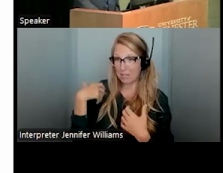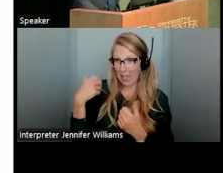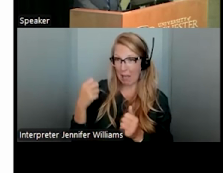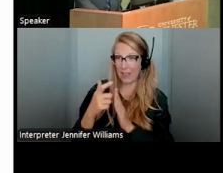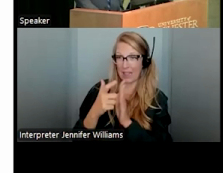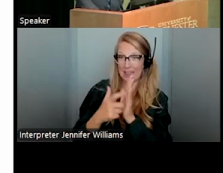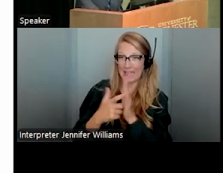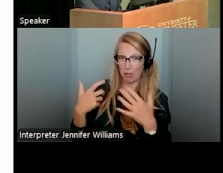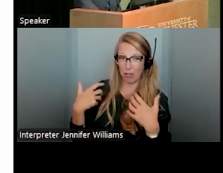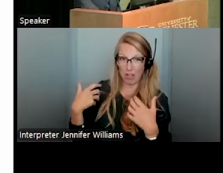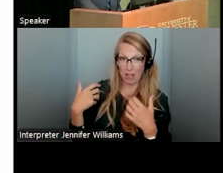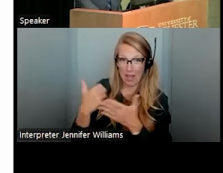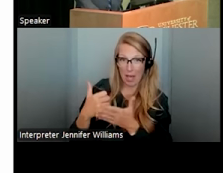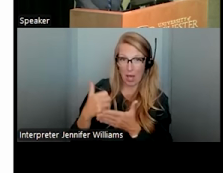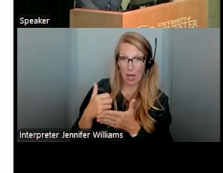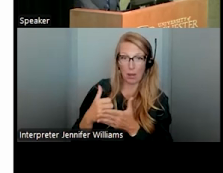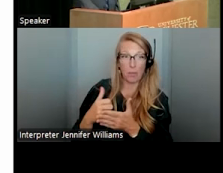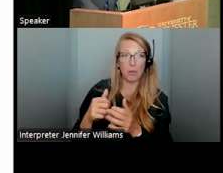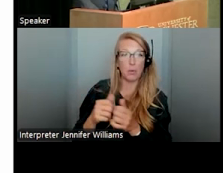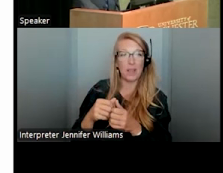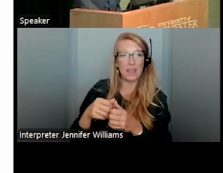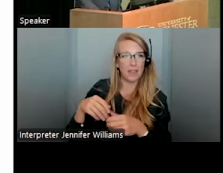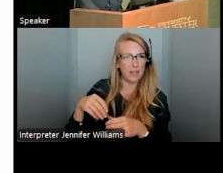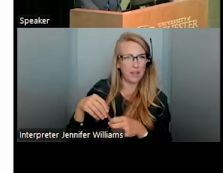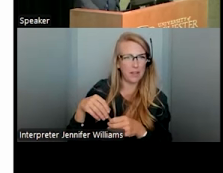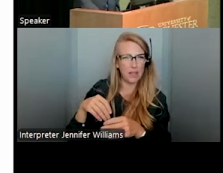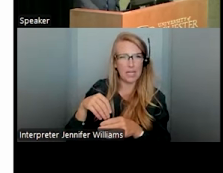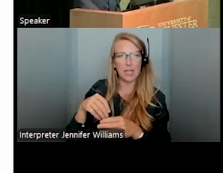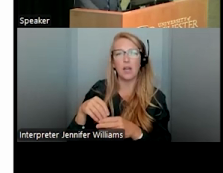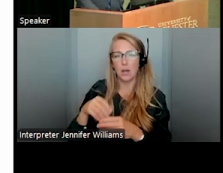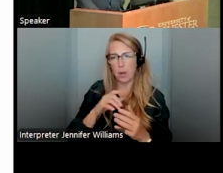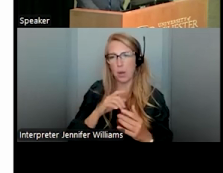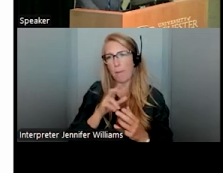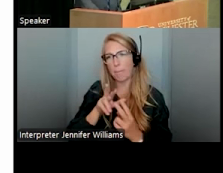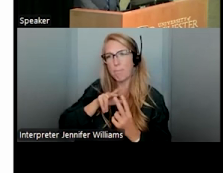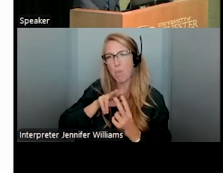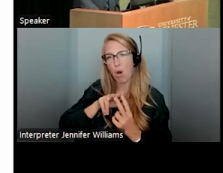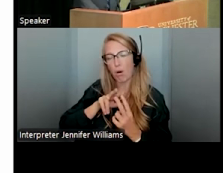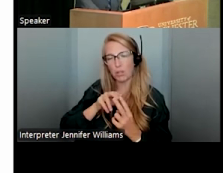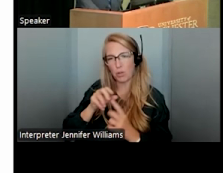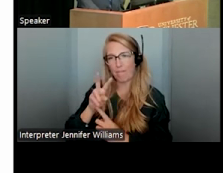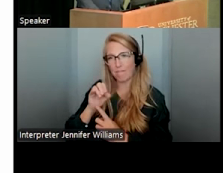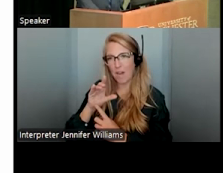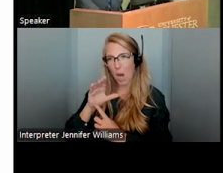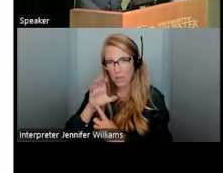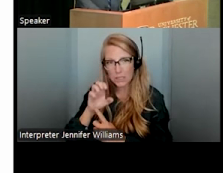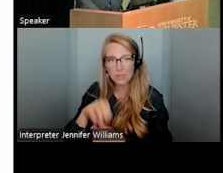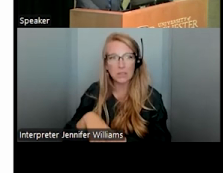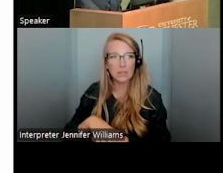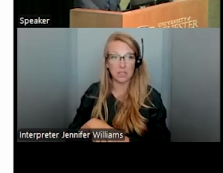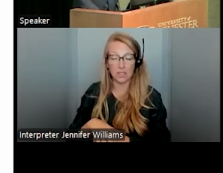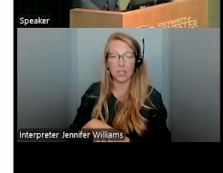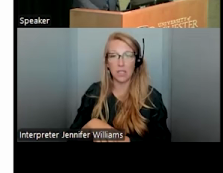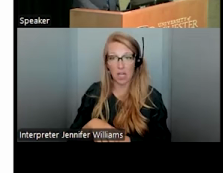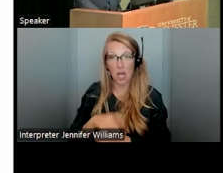those with intimate partner violence. And this year we also have recruited new faculty member, and we are very excited